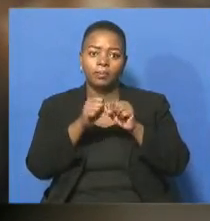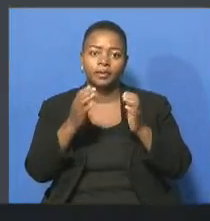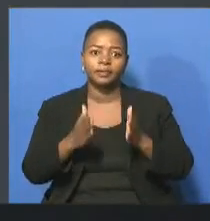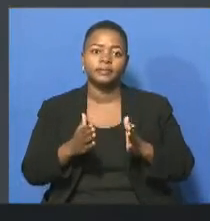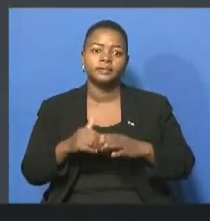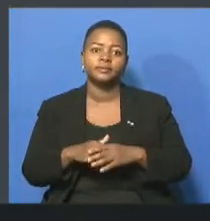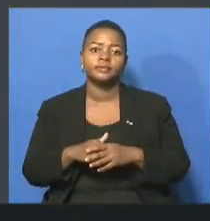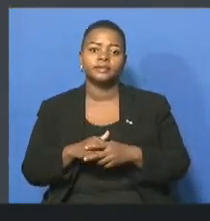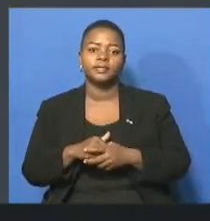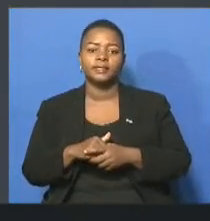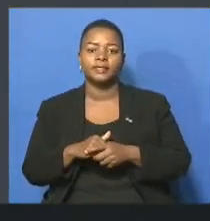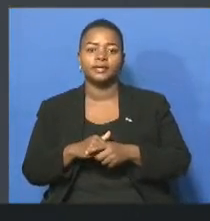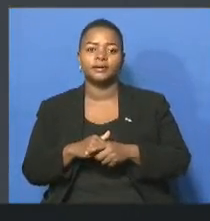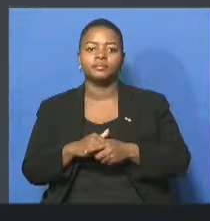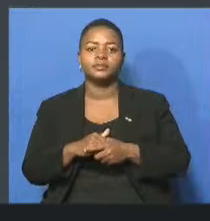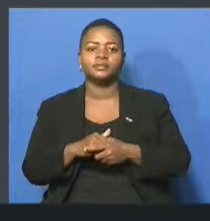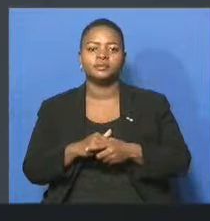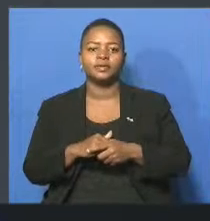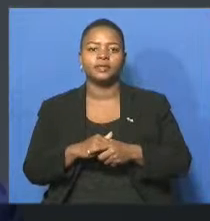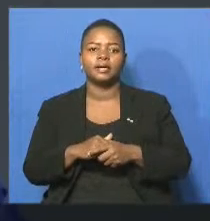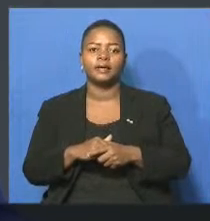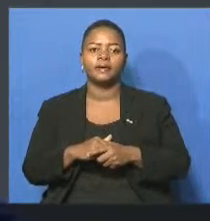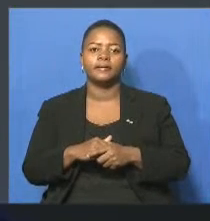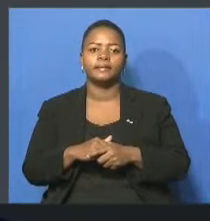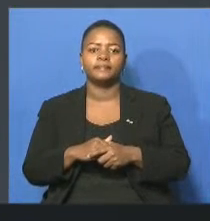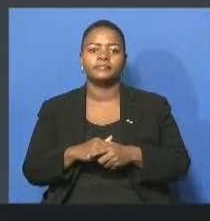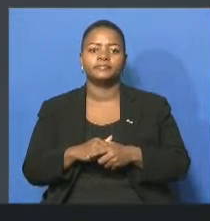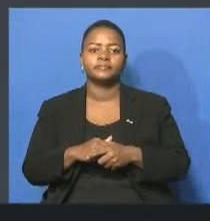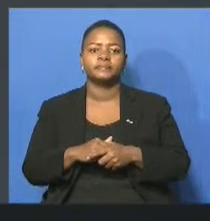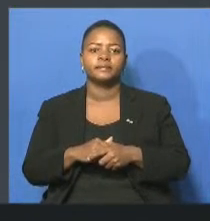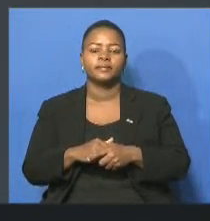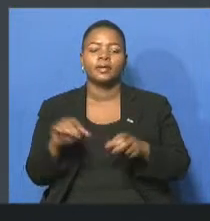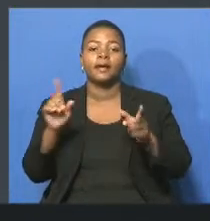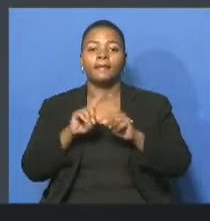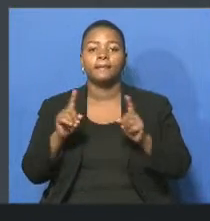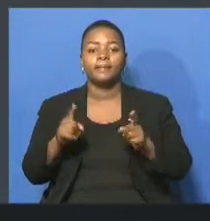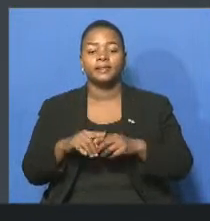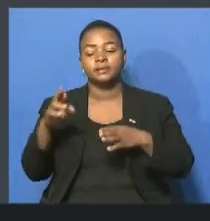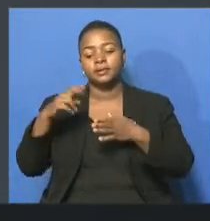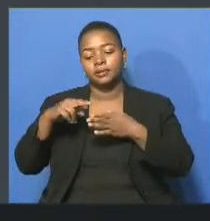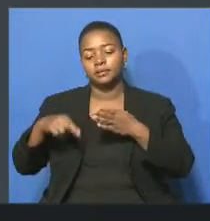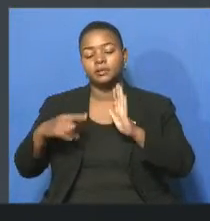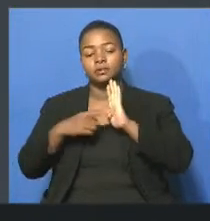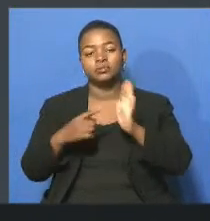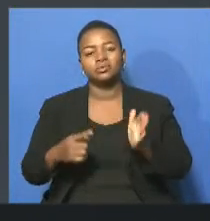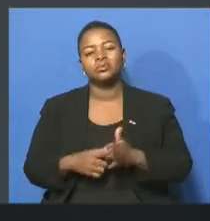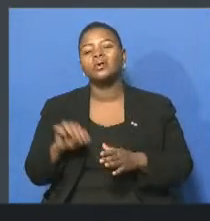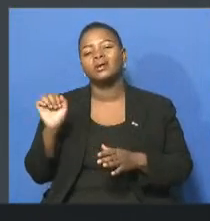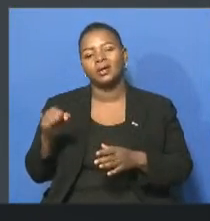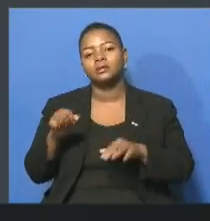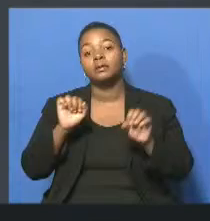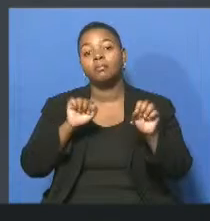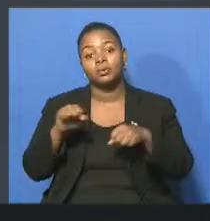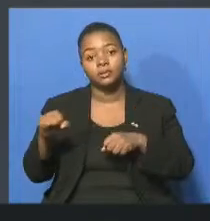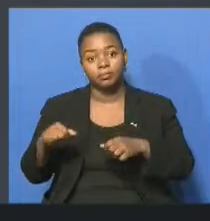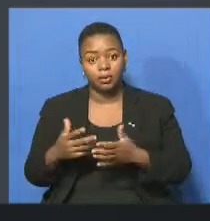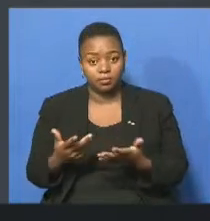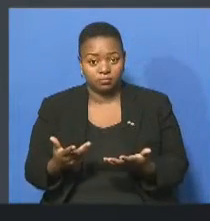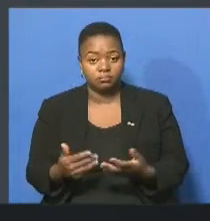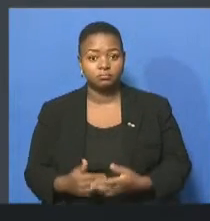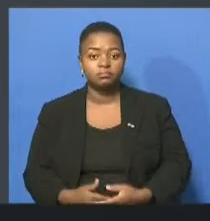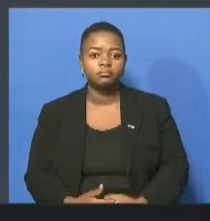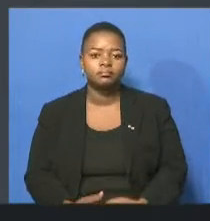they are more likely than children who come from a stable environment to end up committing